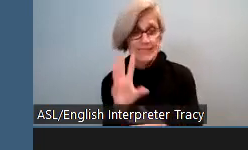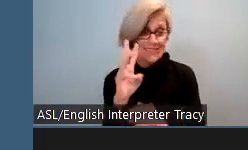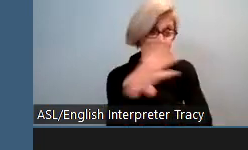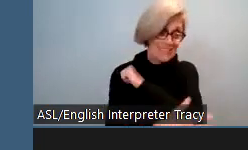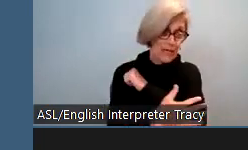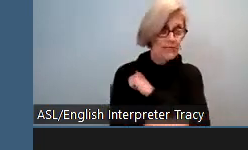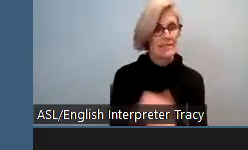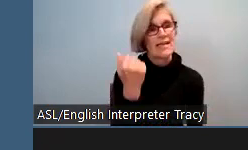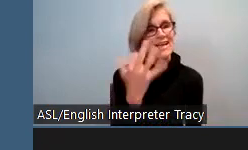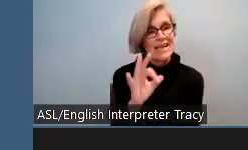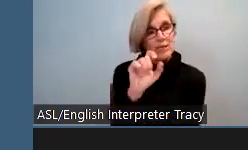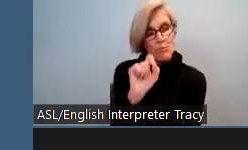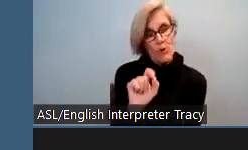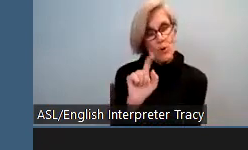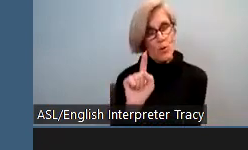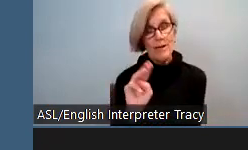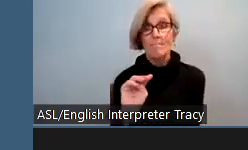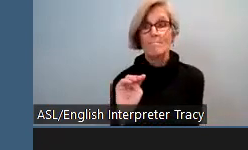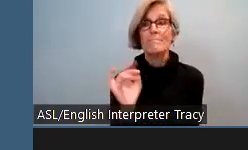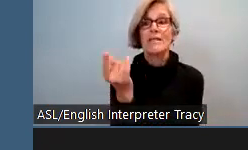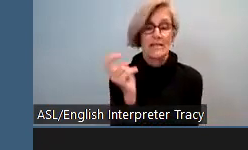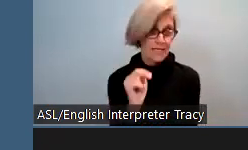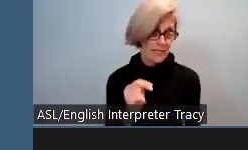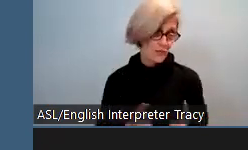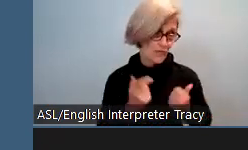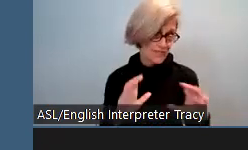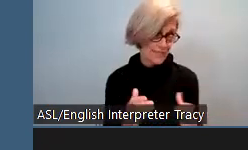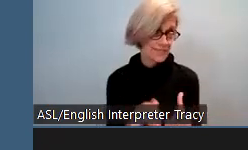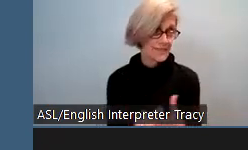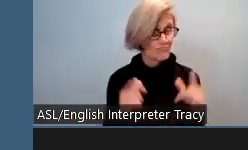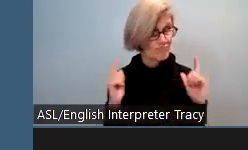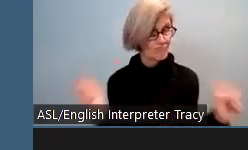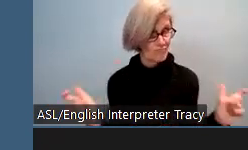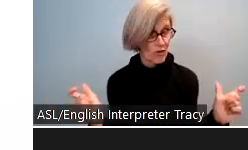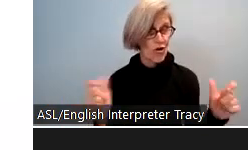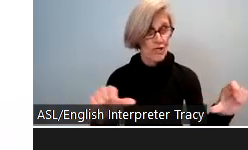million residents. It is a large and diverse area. Next slide, please.